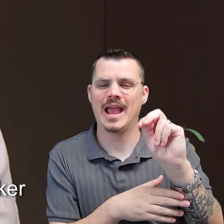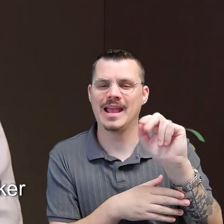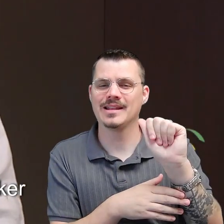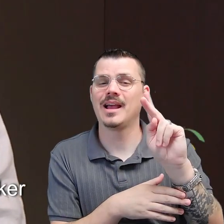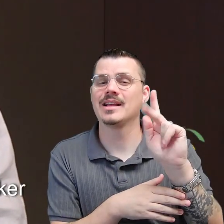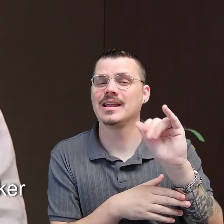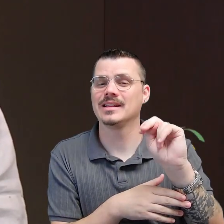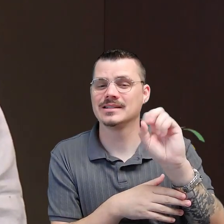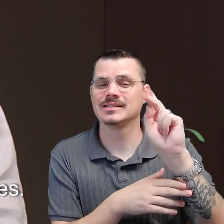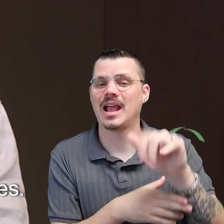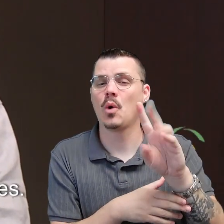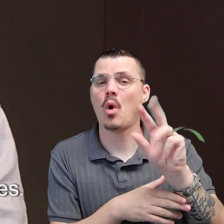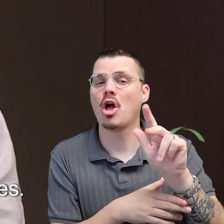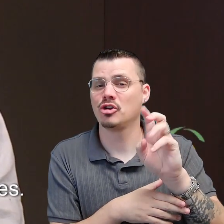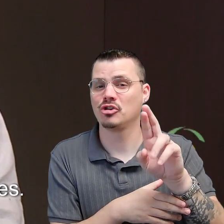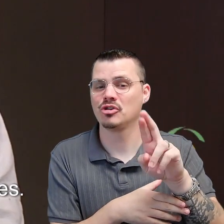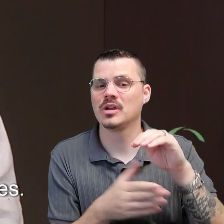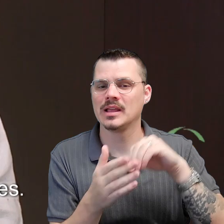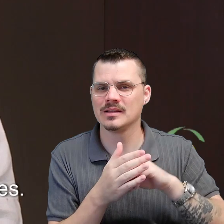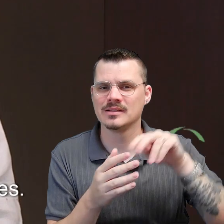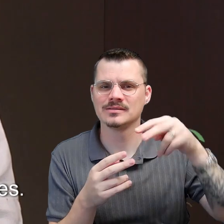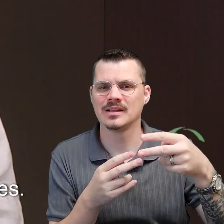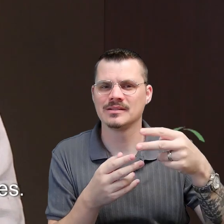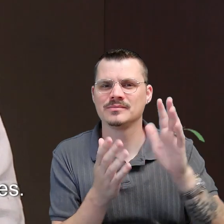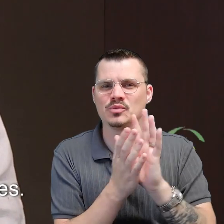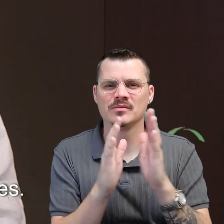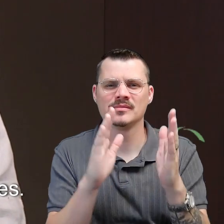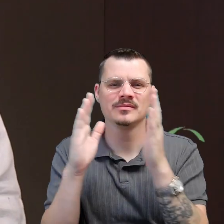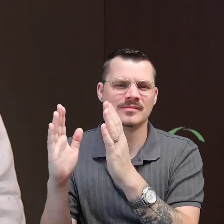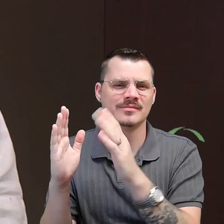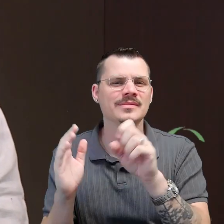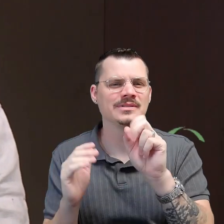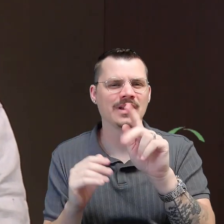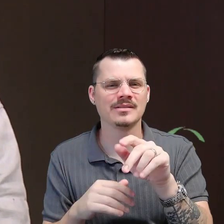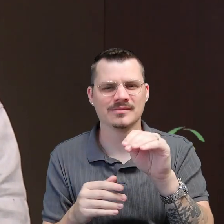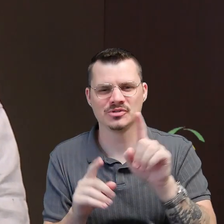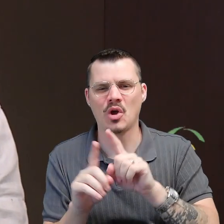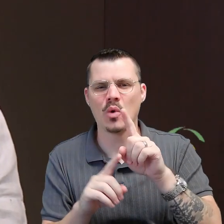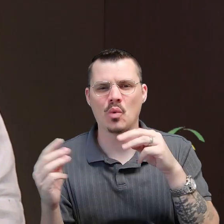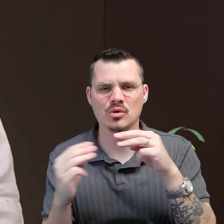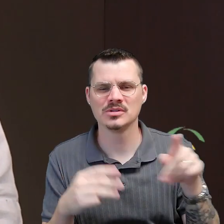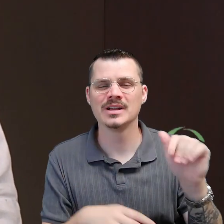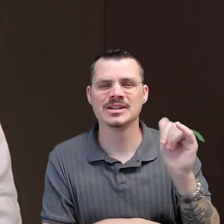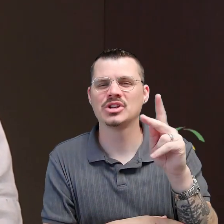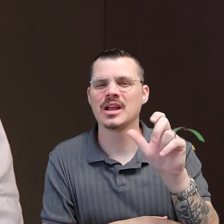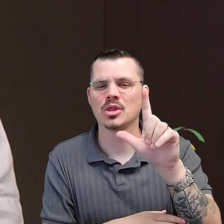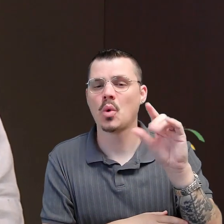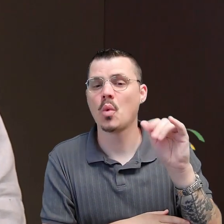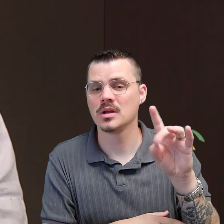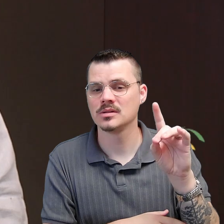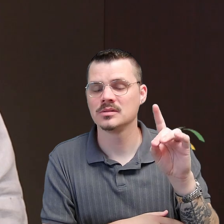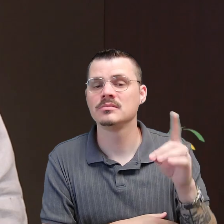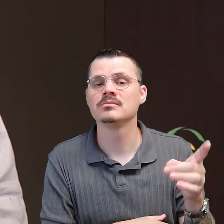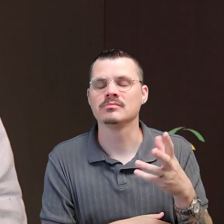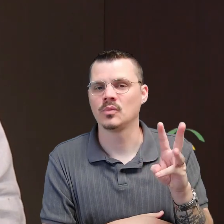Anakin Skywalker in the second set of Star Wars movies. This is Jake Lloyd, who withdrew